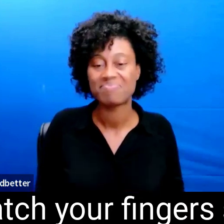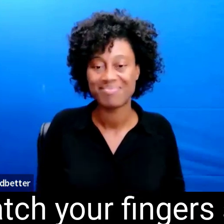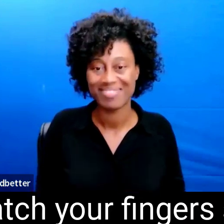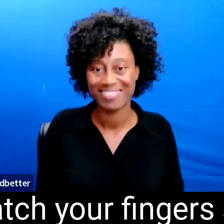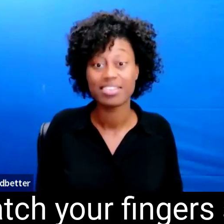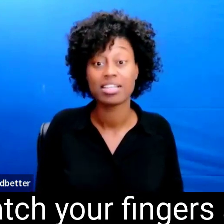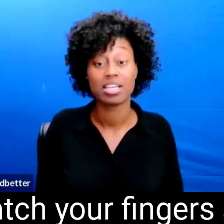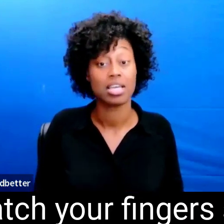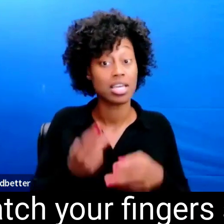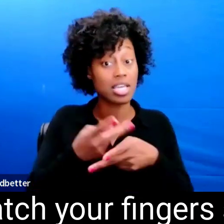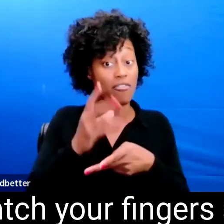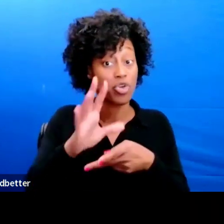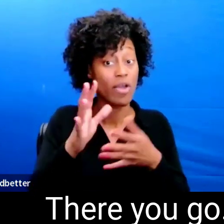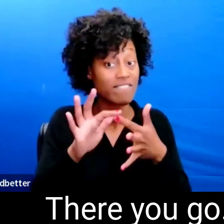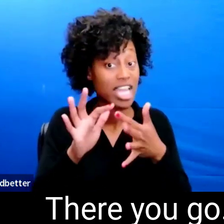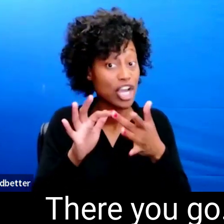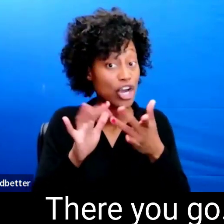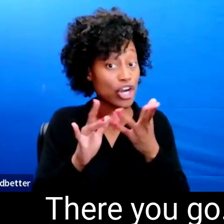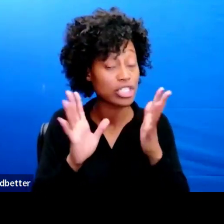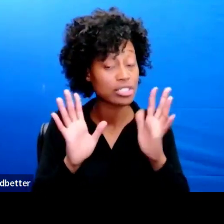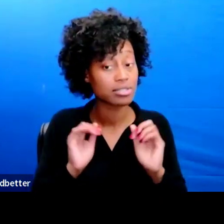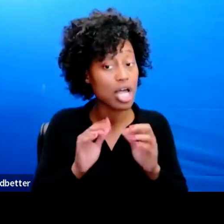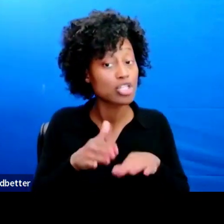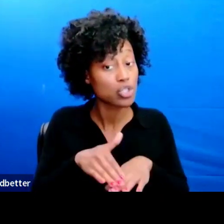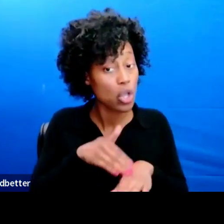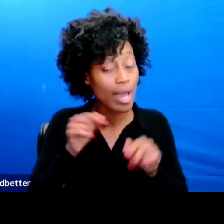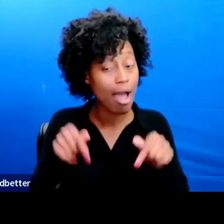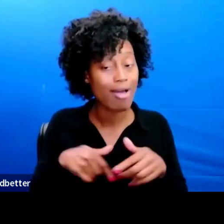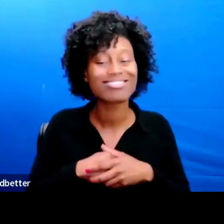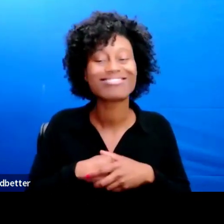Watch your fingers. Slowly. There you go.